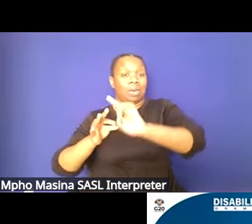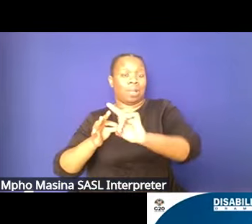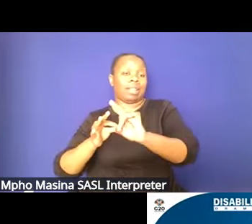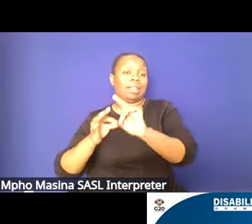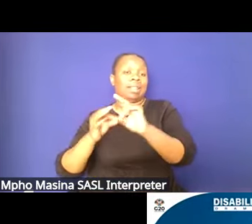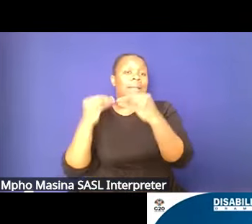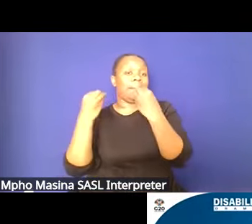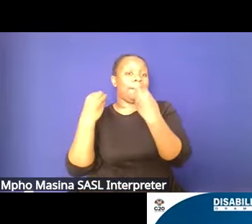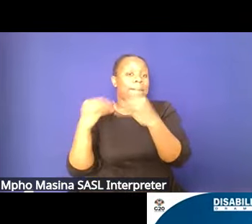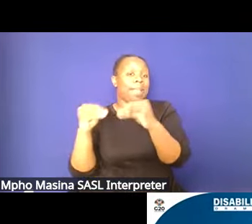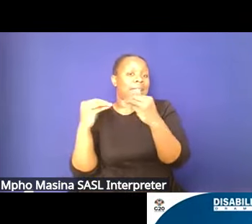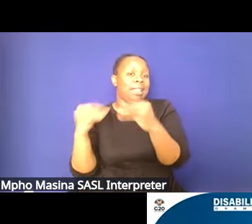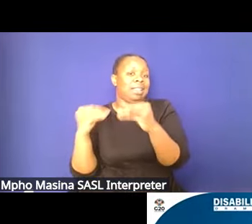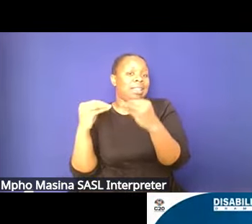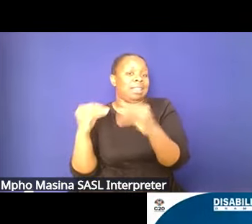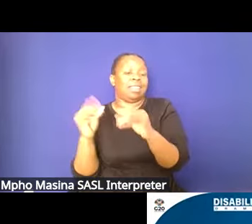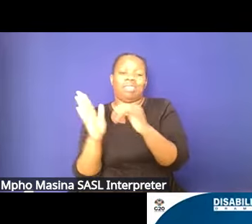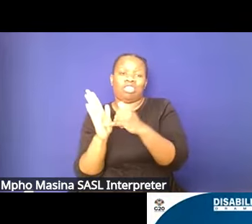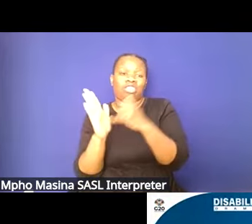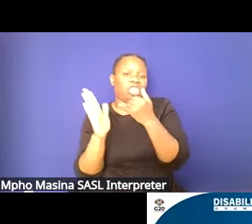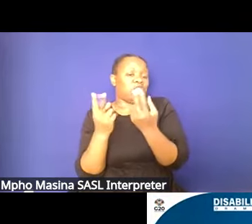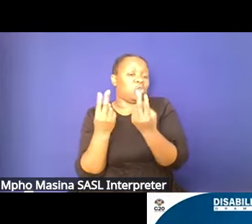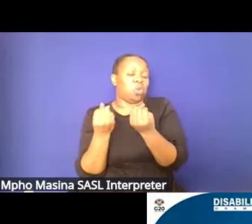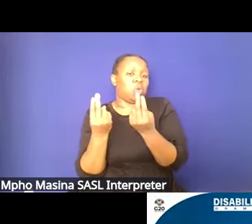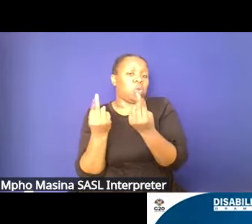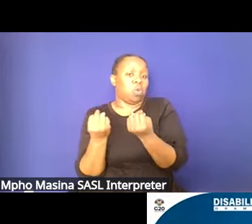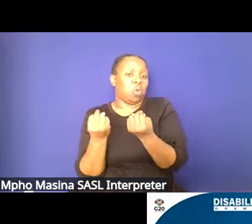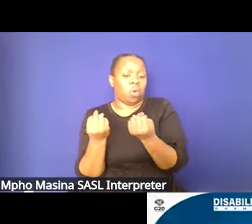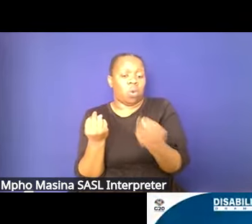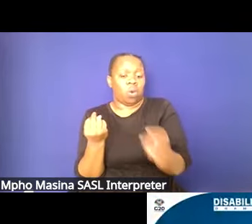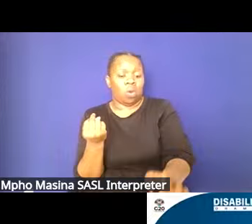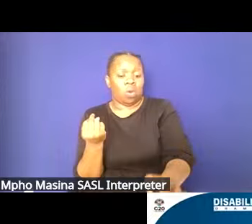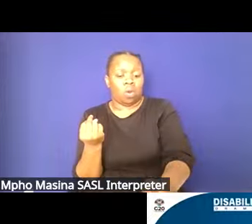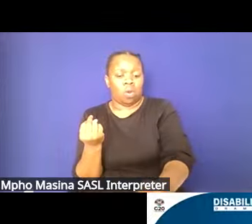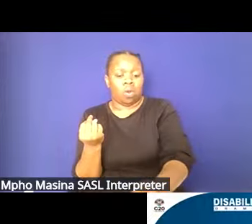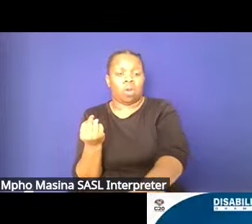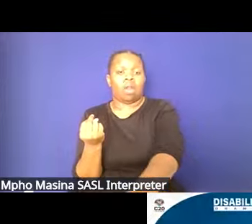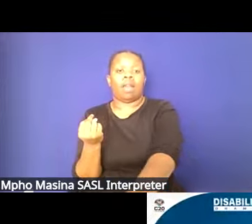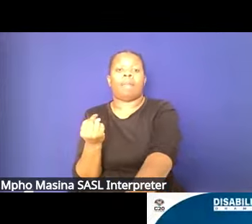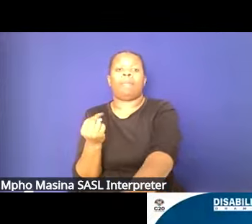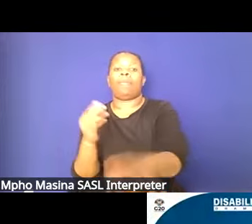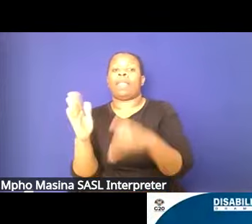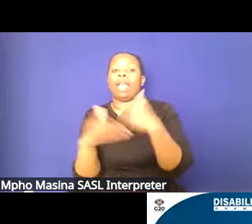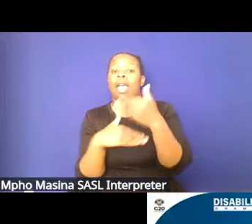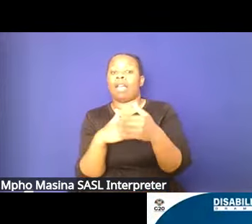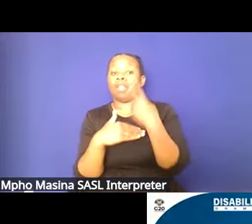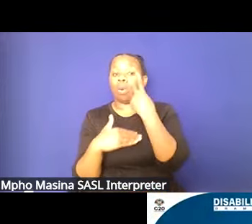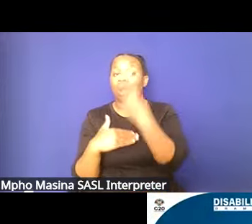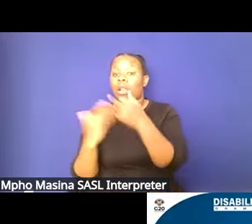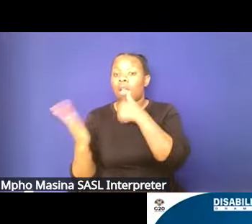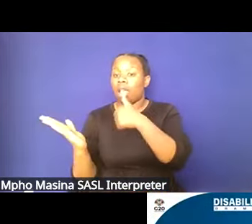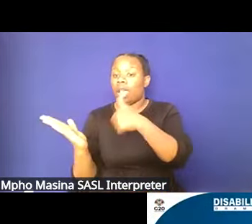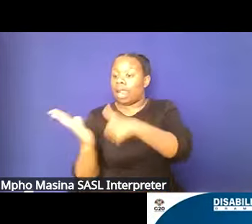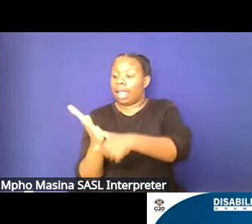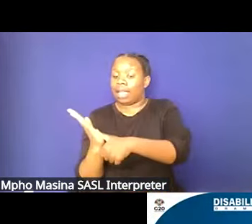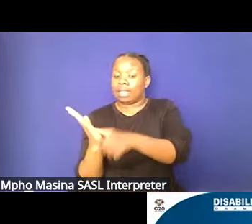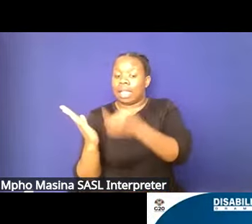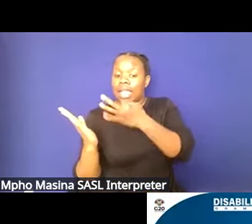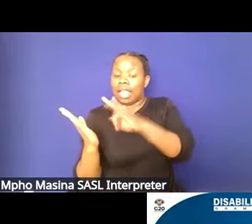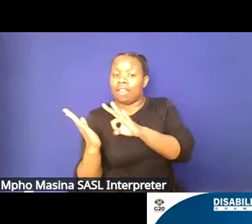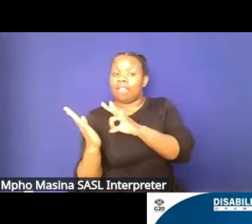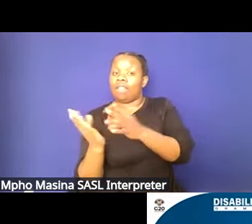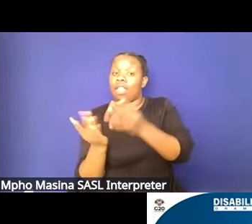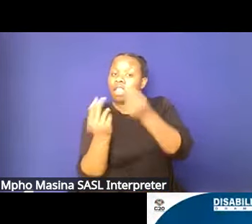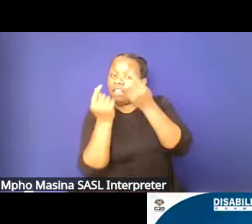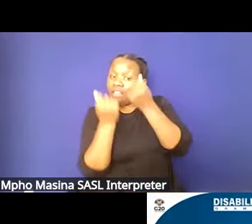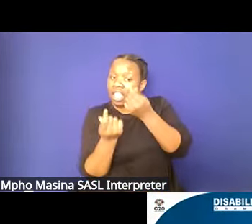is has just been newly formed, and we will look at the letter and look if there's any financial information available